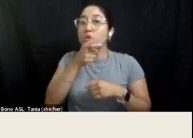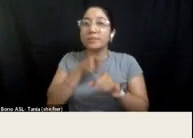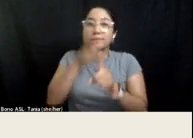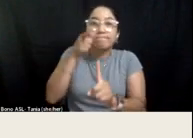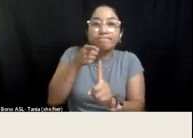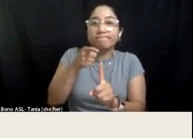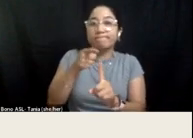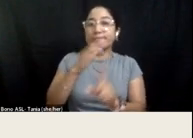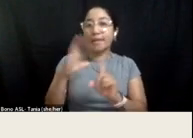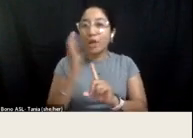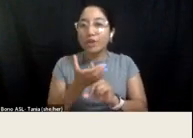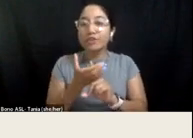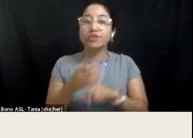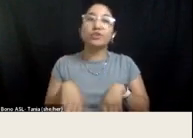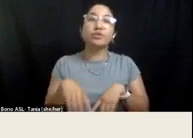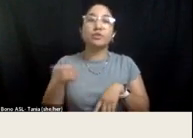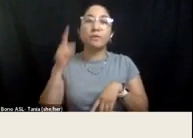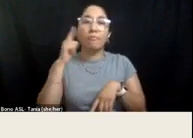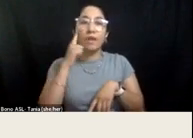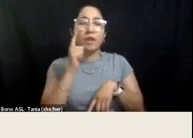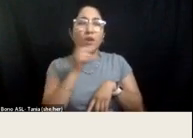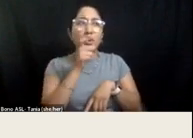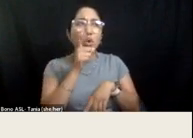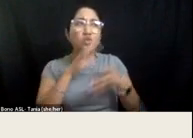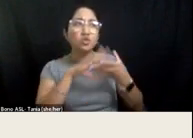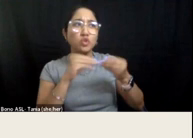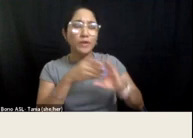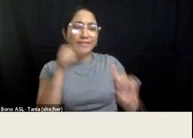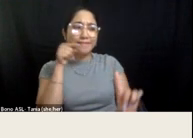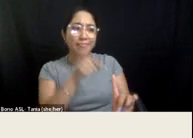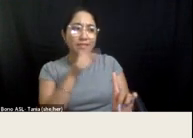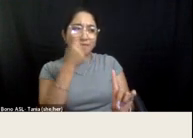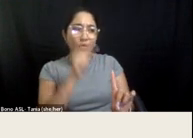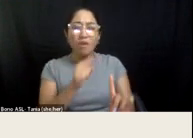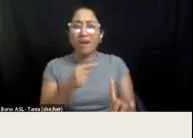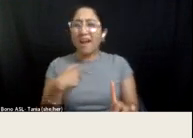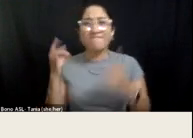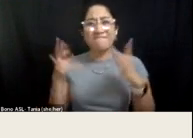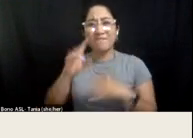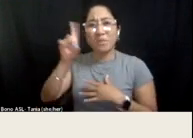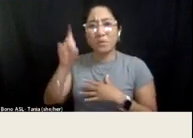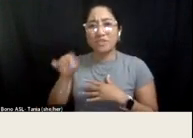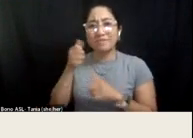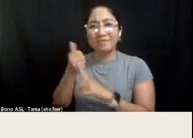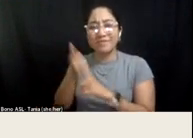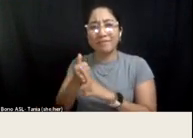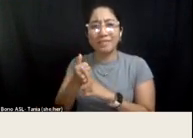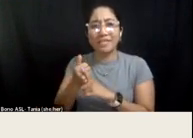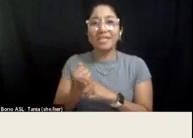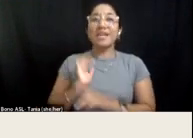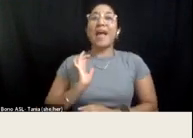but what if instead of trying to tell a storytelling story, we told it from the I hate that question. I hate it so much. It like burns my soul. We're not like it's our